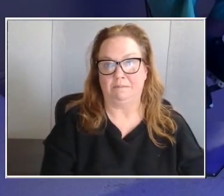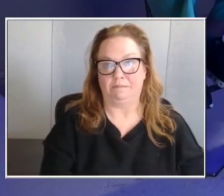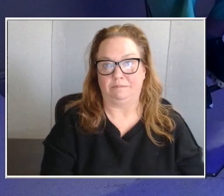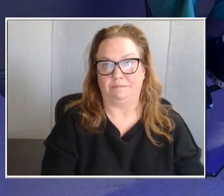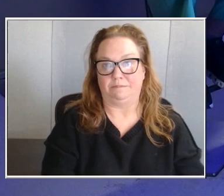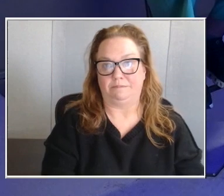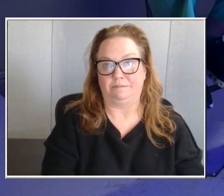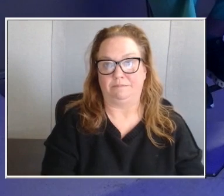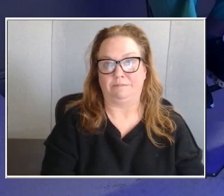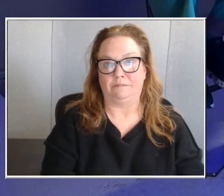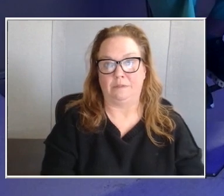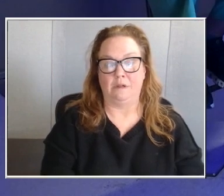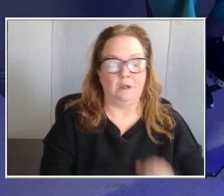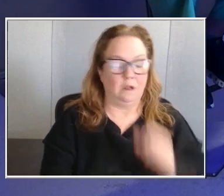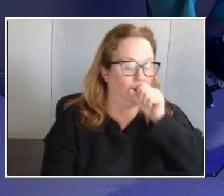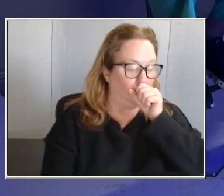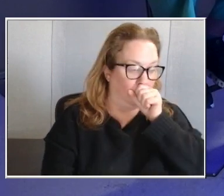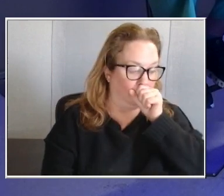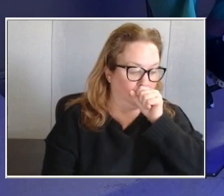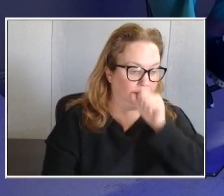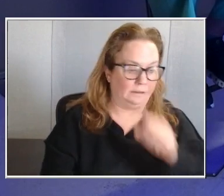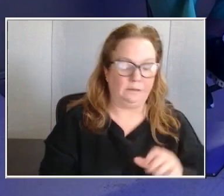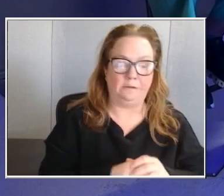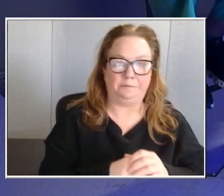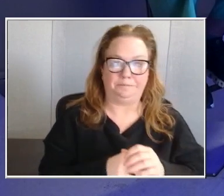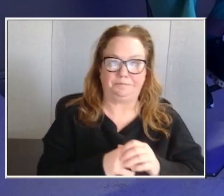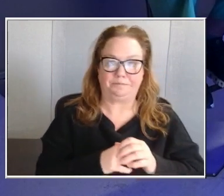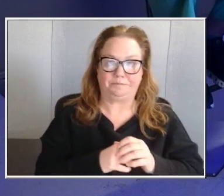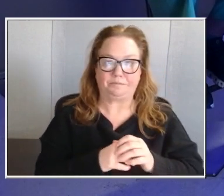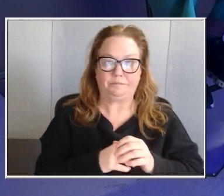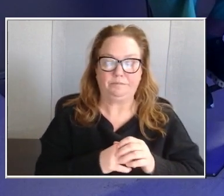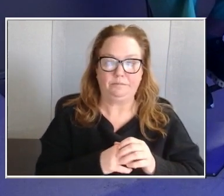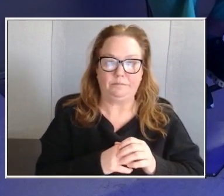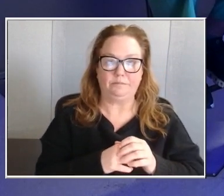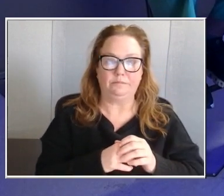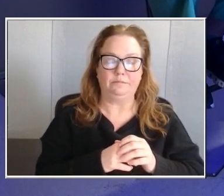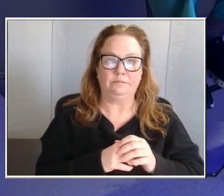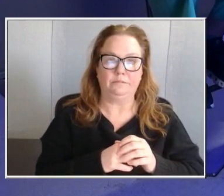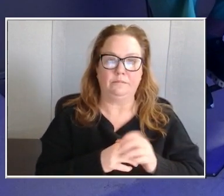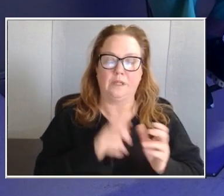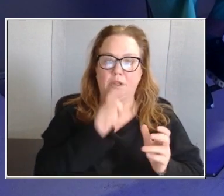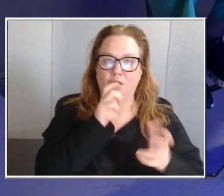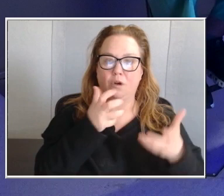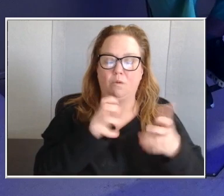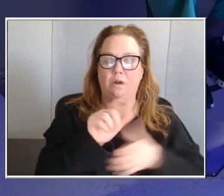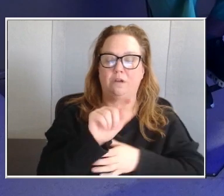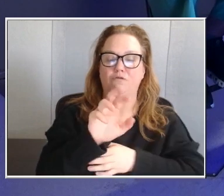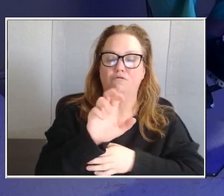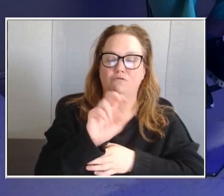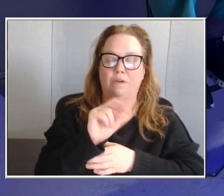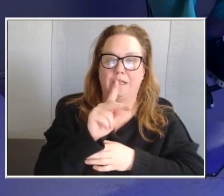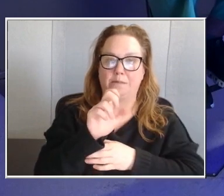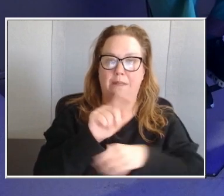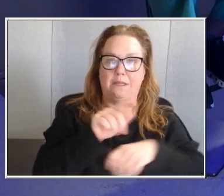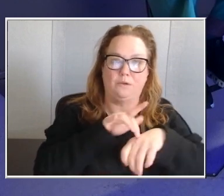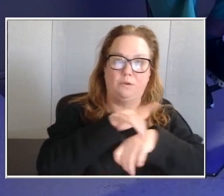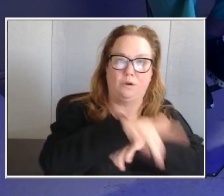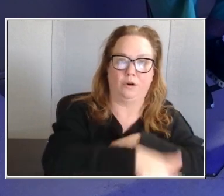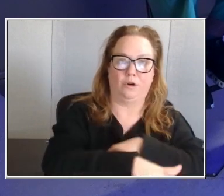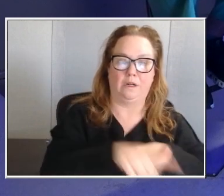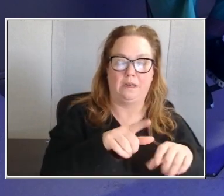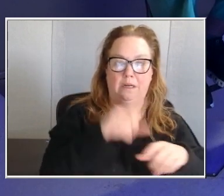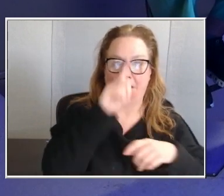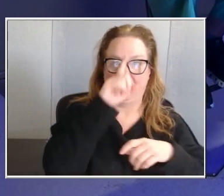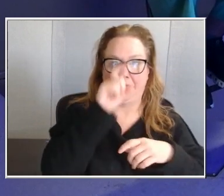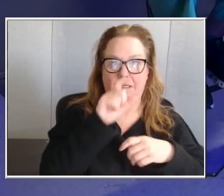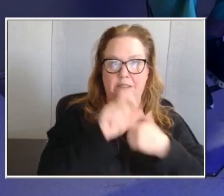lung transplant with you guys, and the challenge is always you don't want to transplant somebody too early because it's the